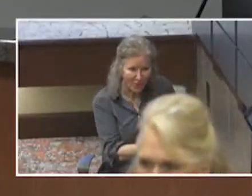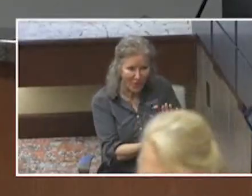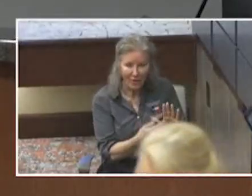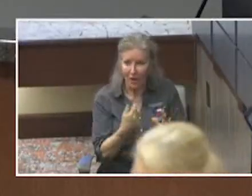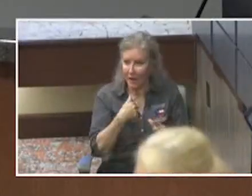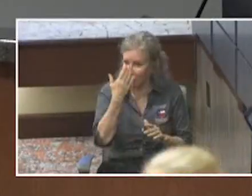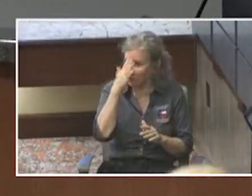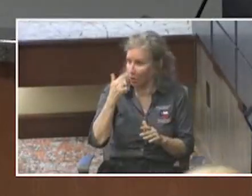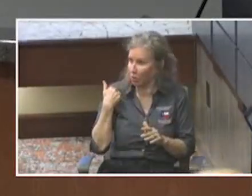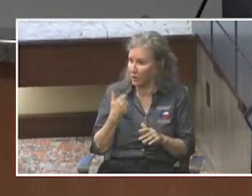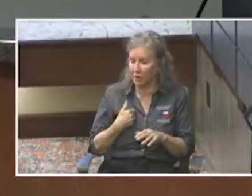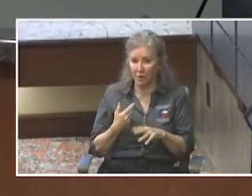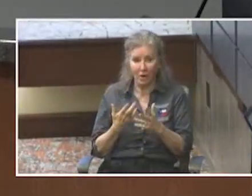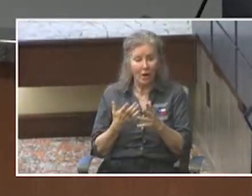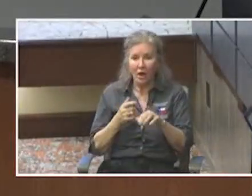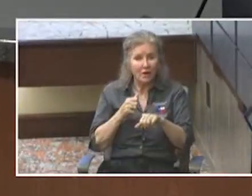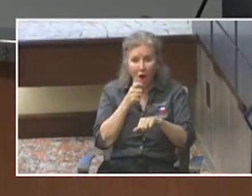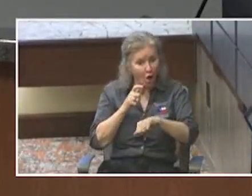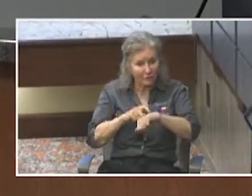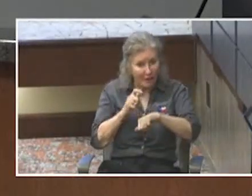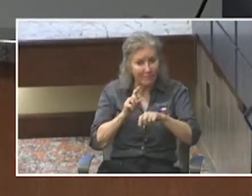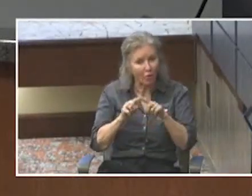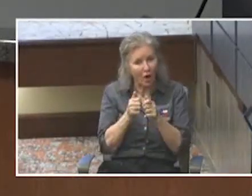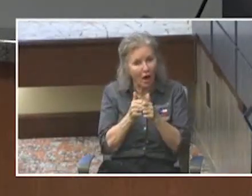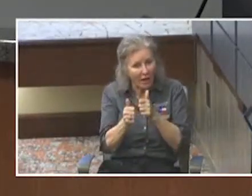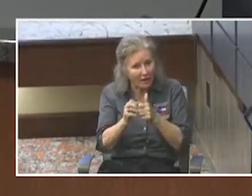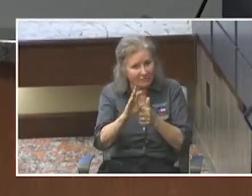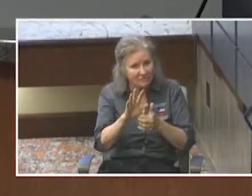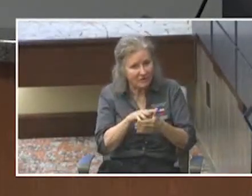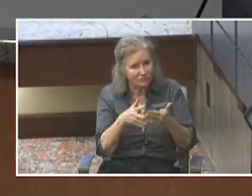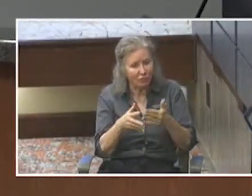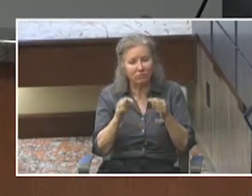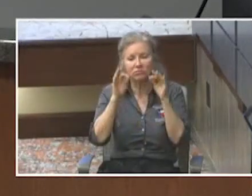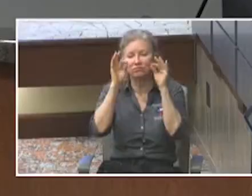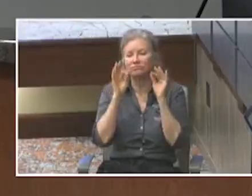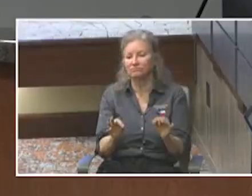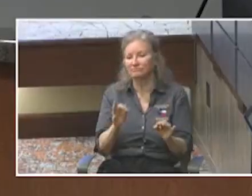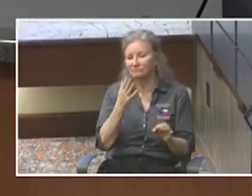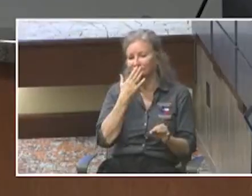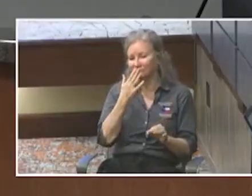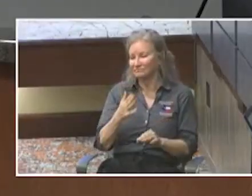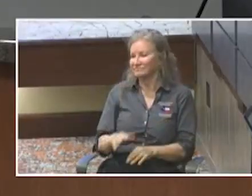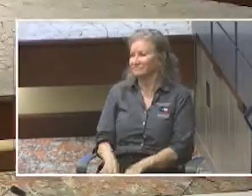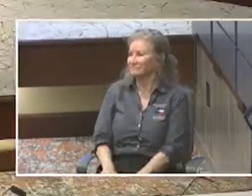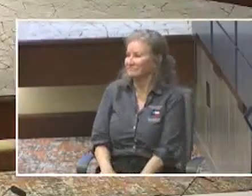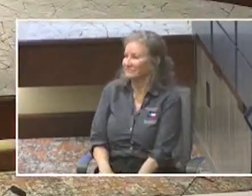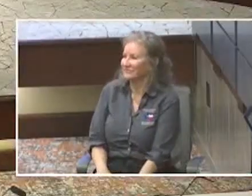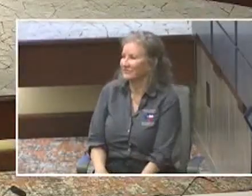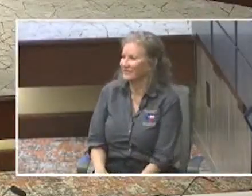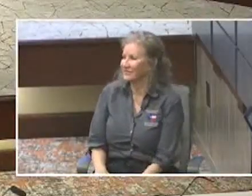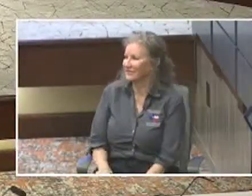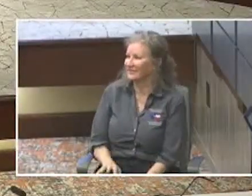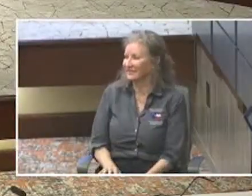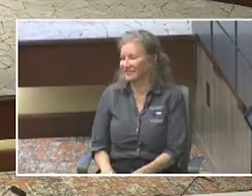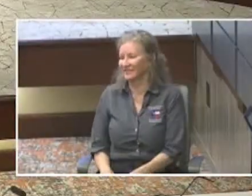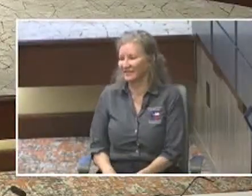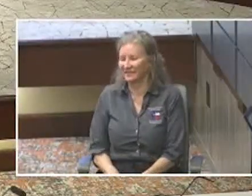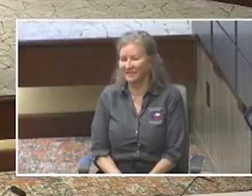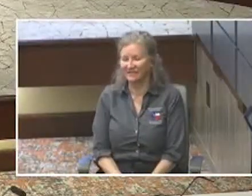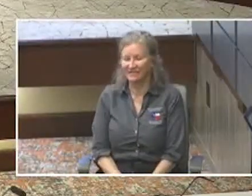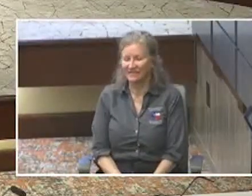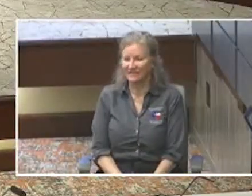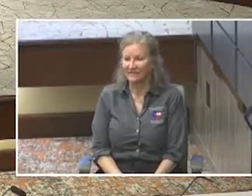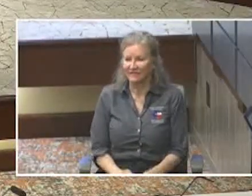We got the Gantt chart. You Yeah, can show that to her. she's following along. So I Baby's first Gantt chart is always a milestone, you